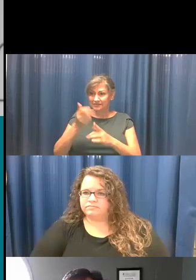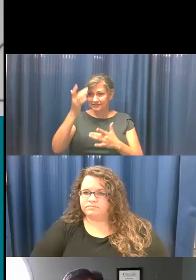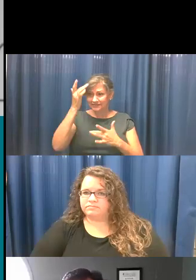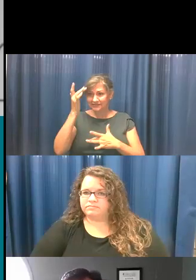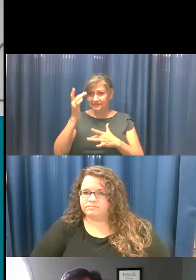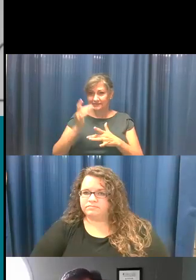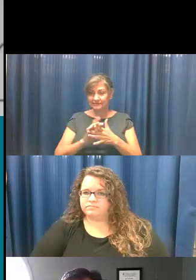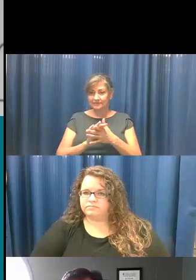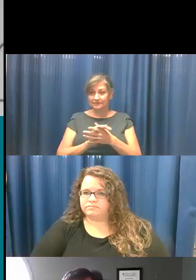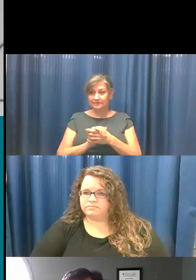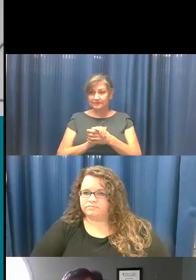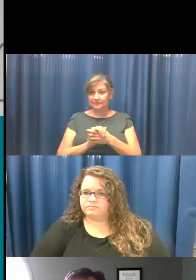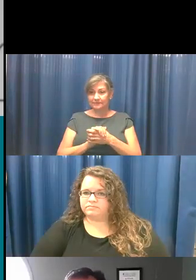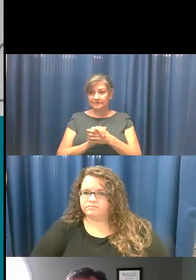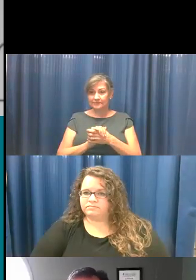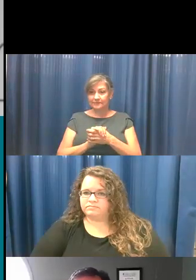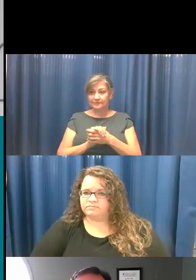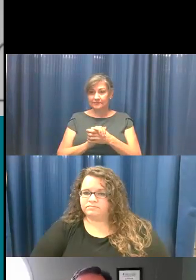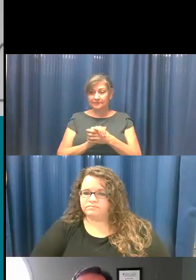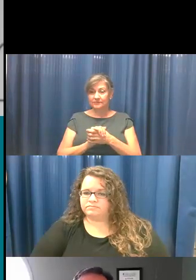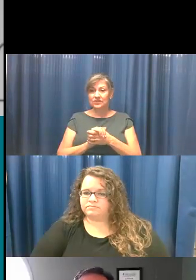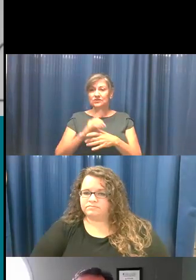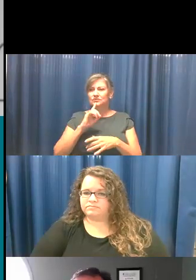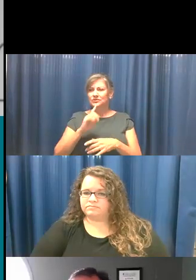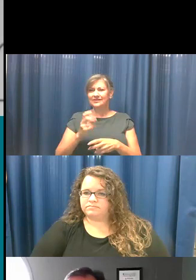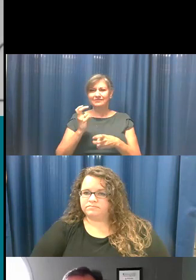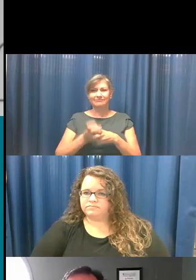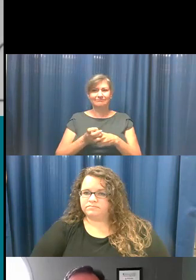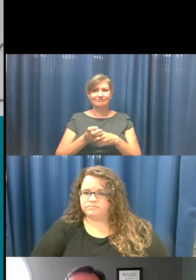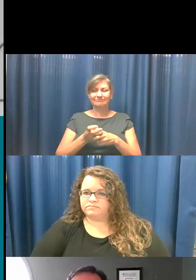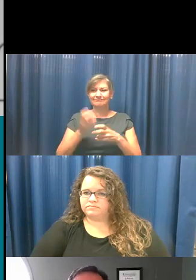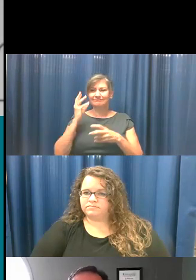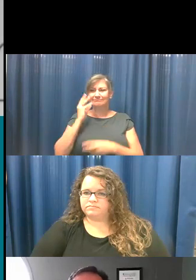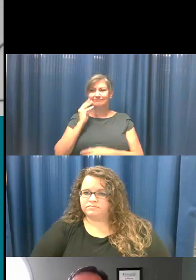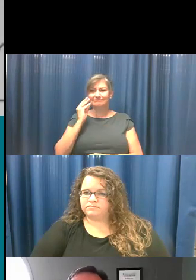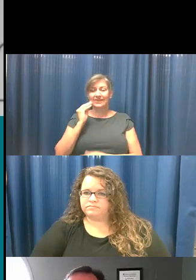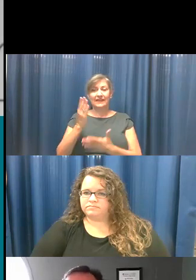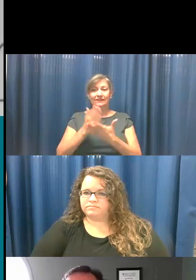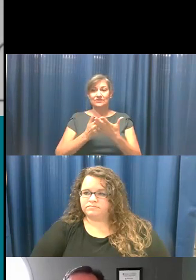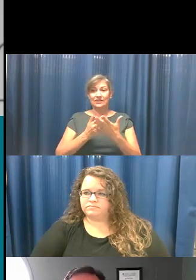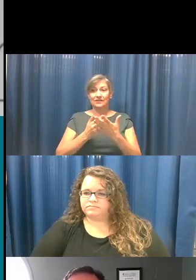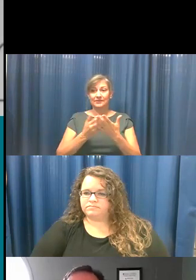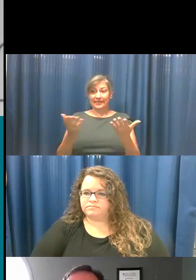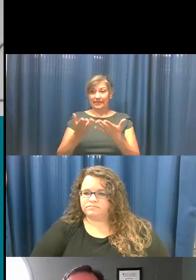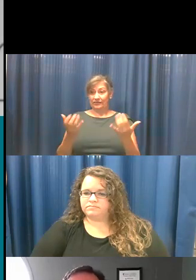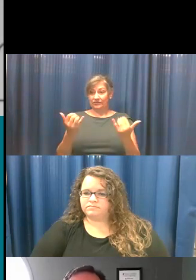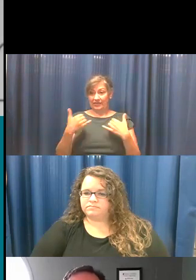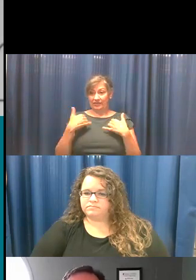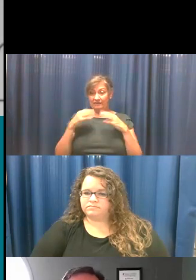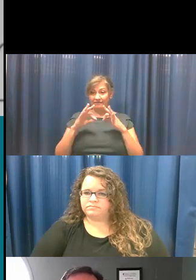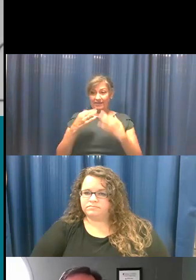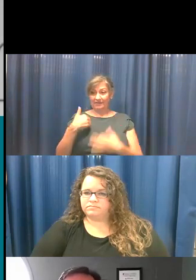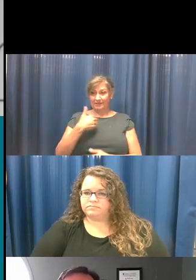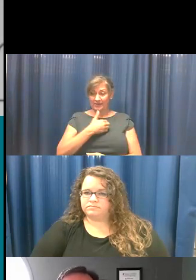frightening and really difficult experiences. There are those on this call who have family members